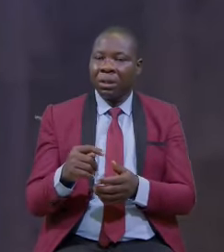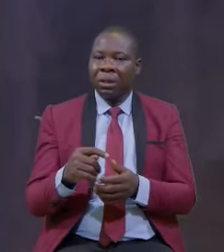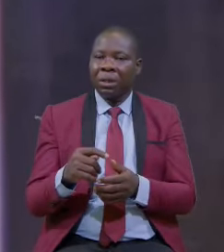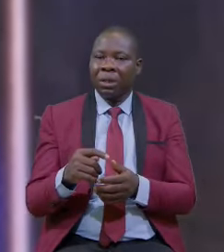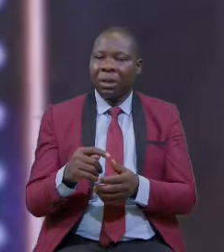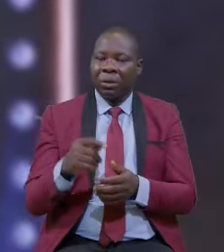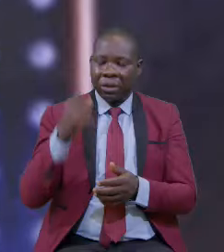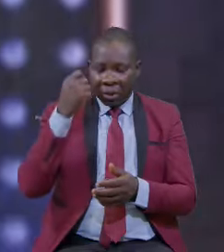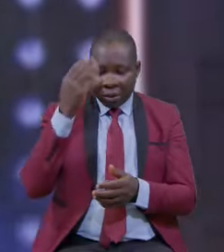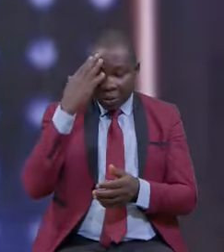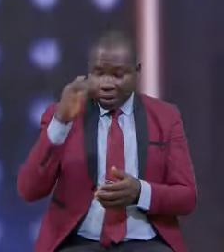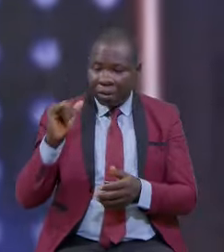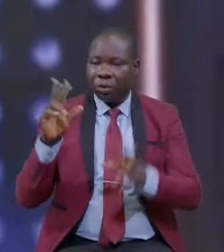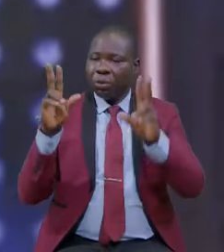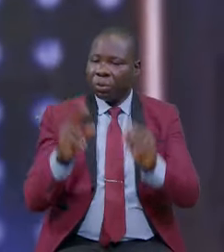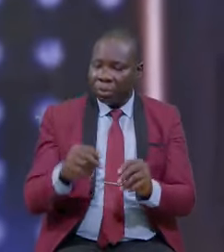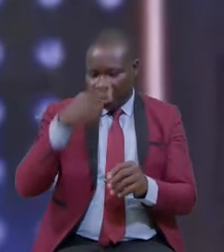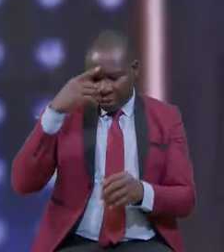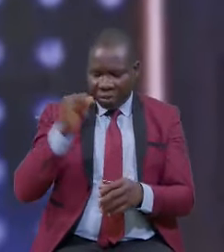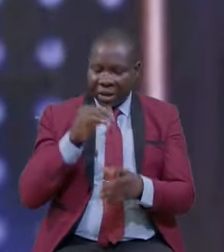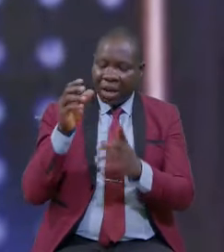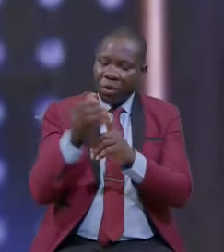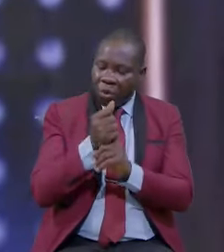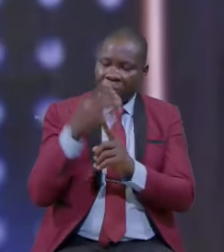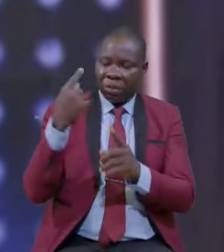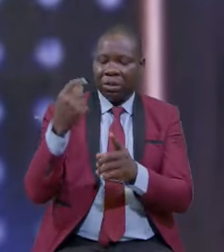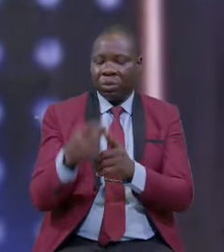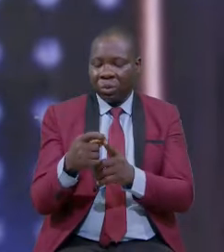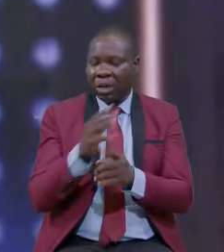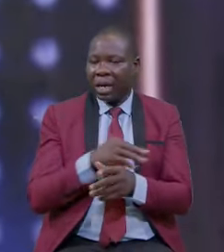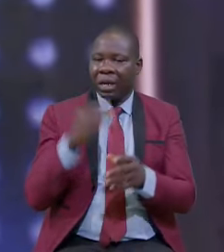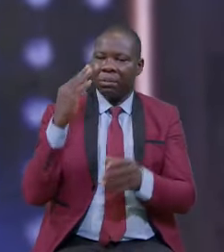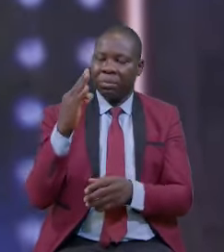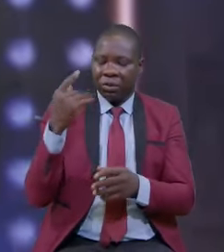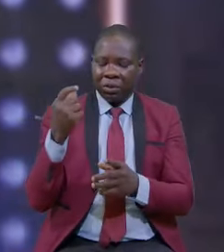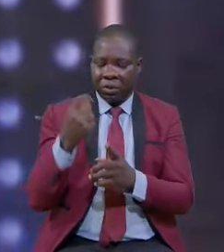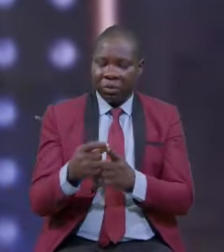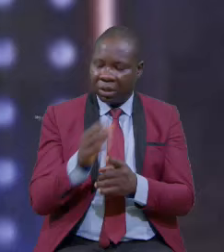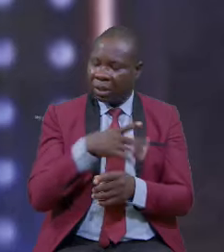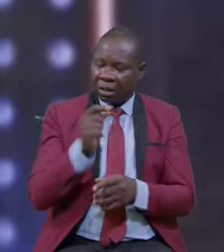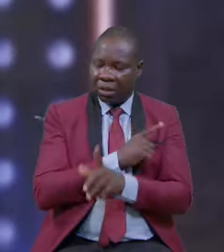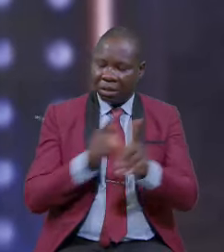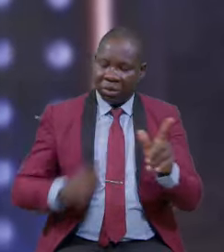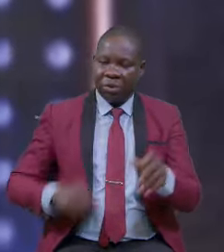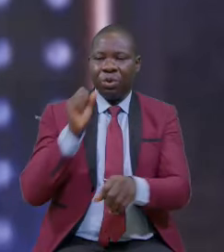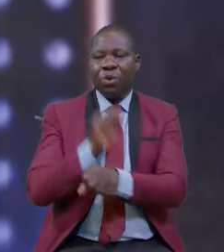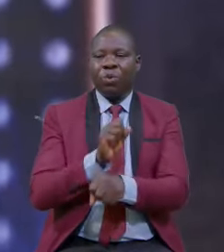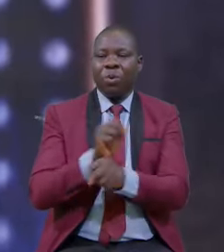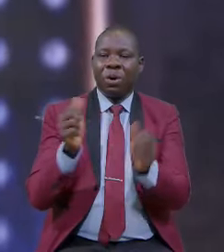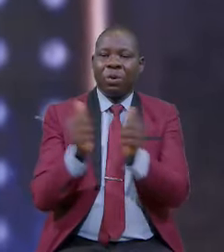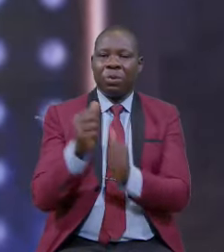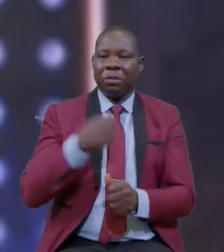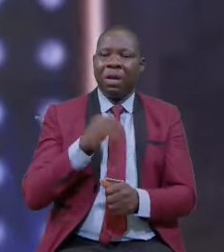I preached the word, and the Lord walked with me. I want to announce to you that as you